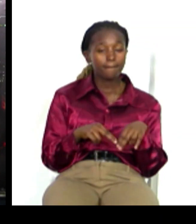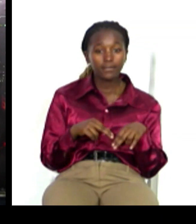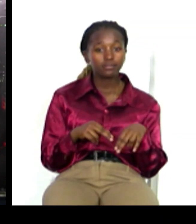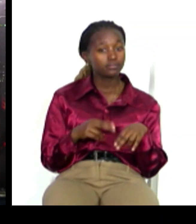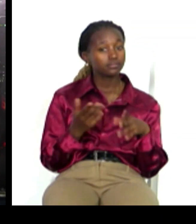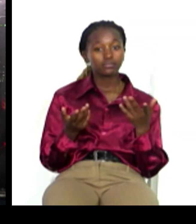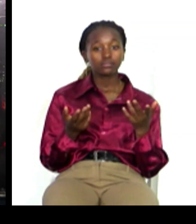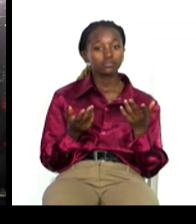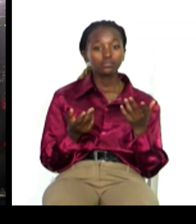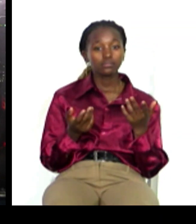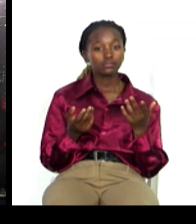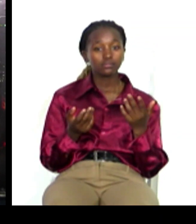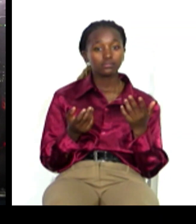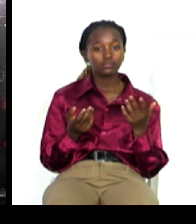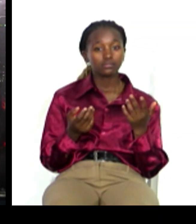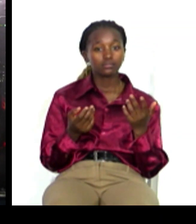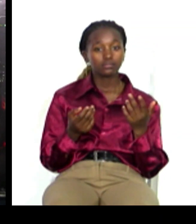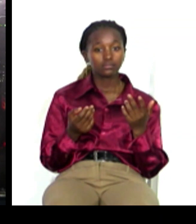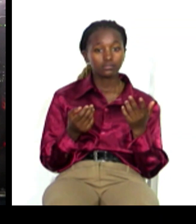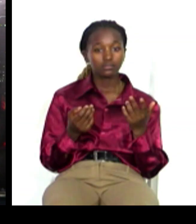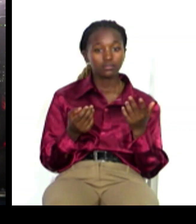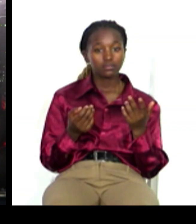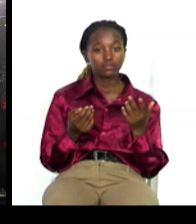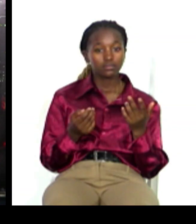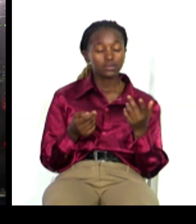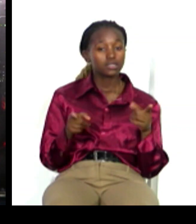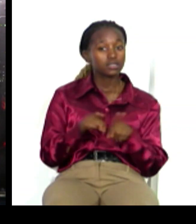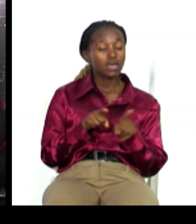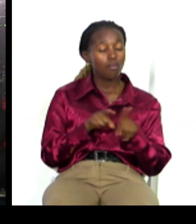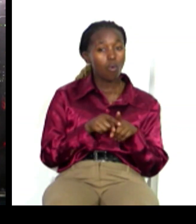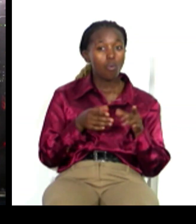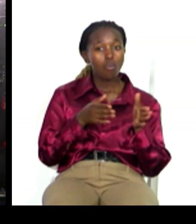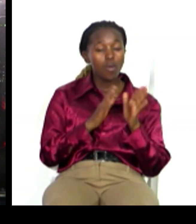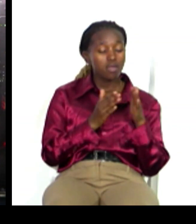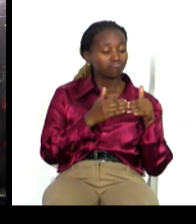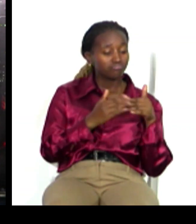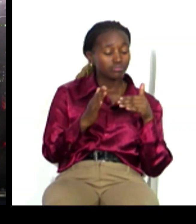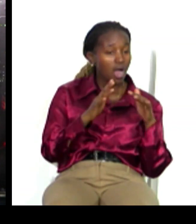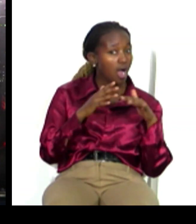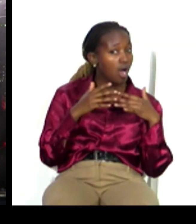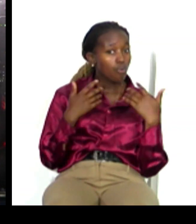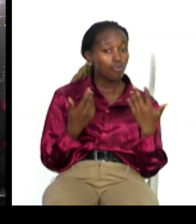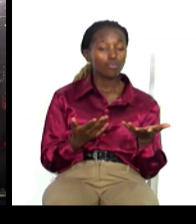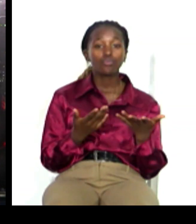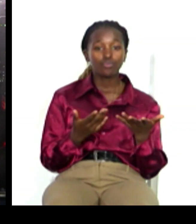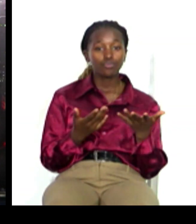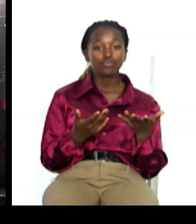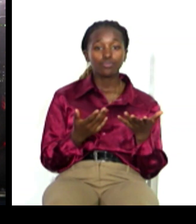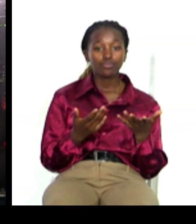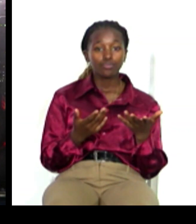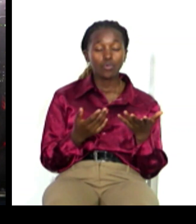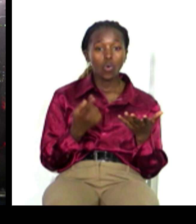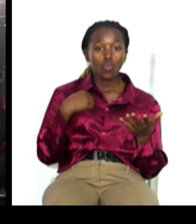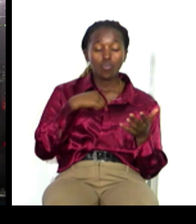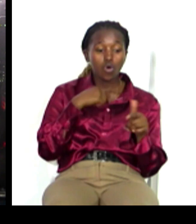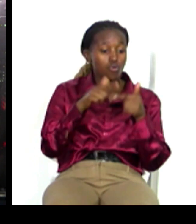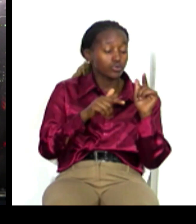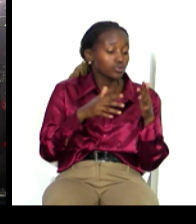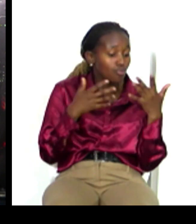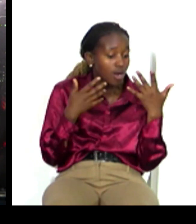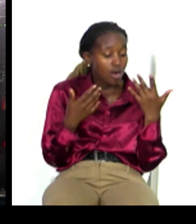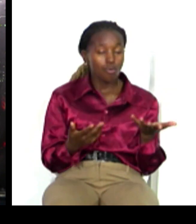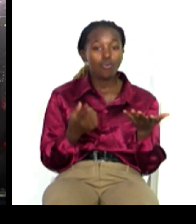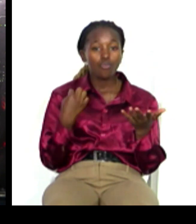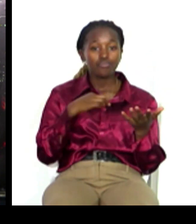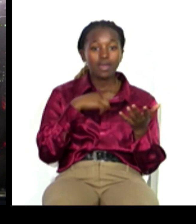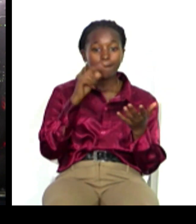there. I mean, which way for Africa? Which way for Africa? Where are we headed to? I